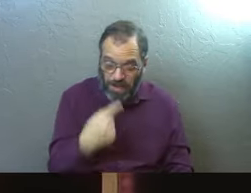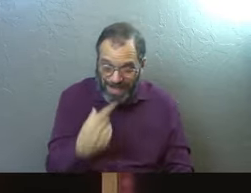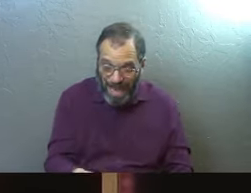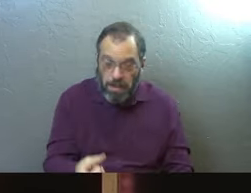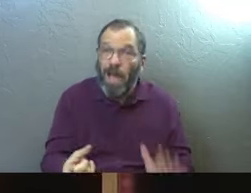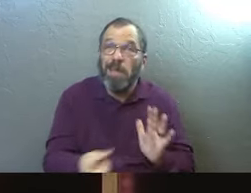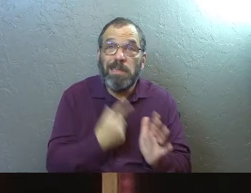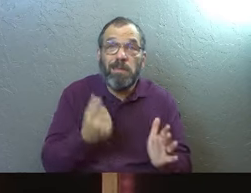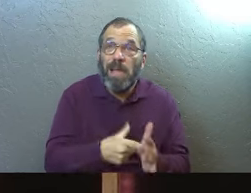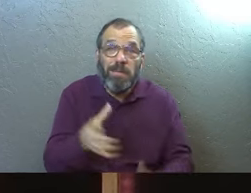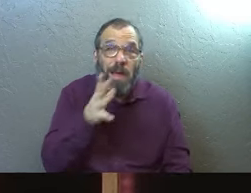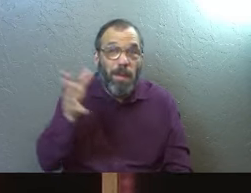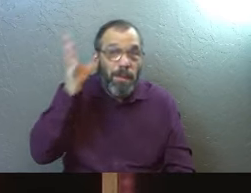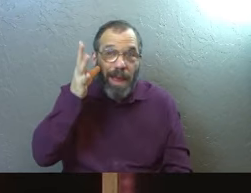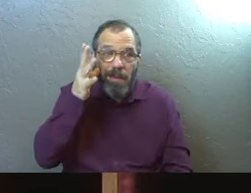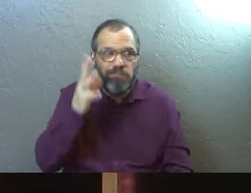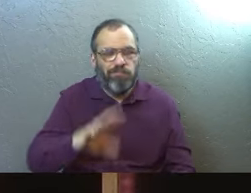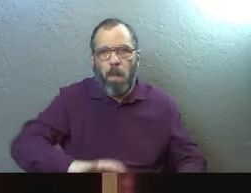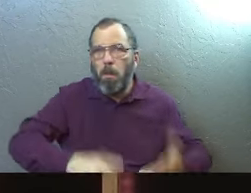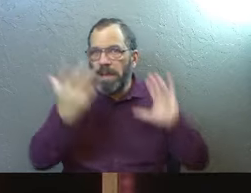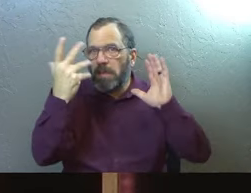saying. Sometimes parents blow it.